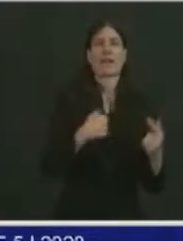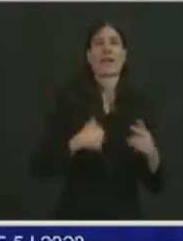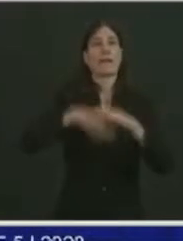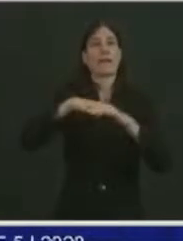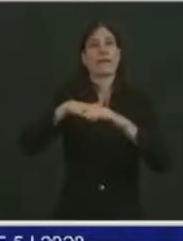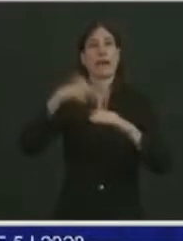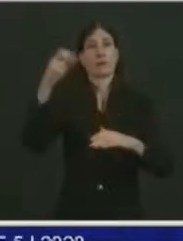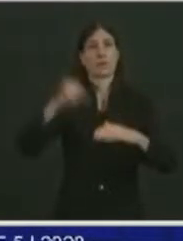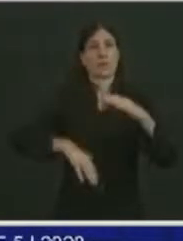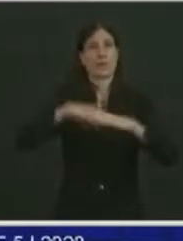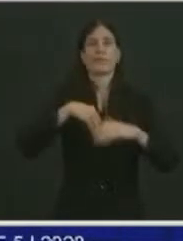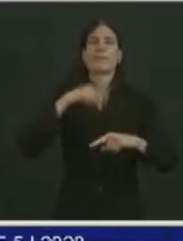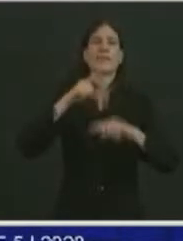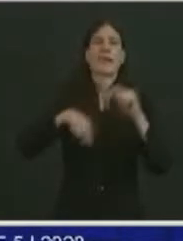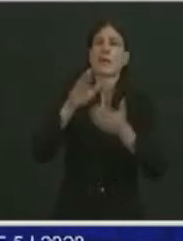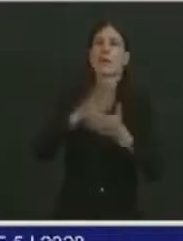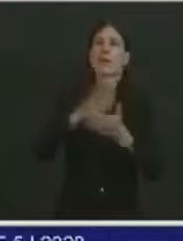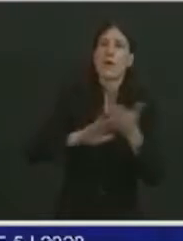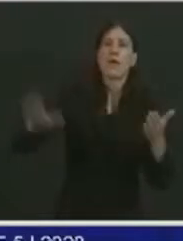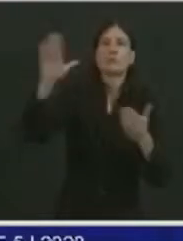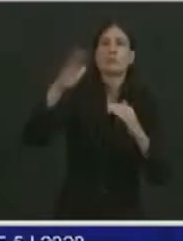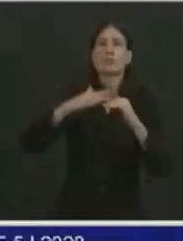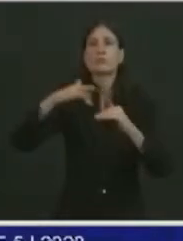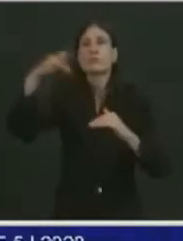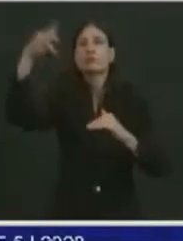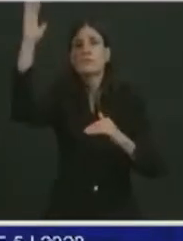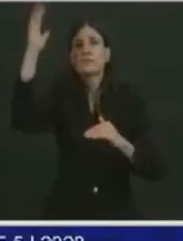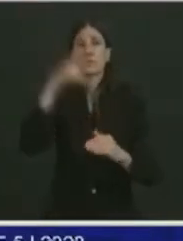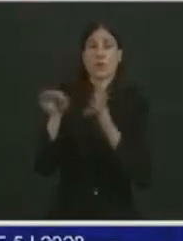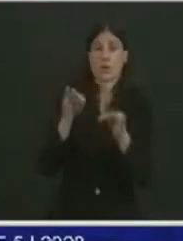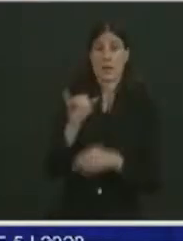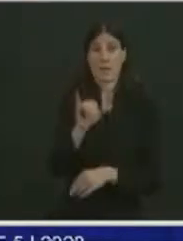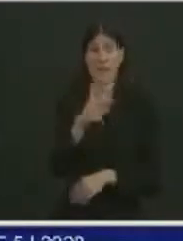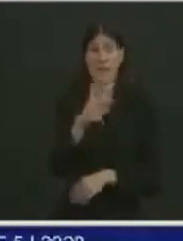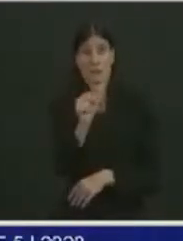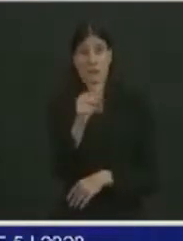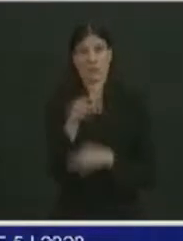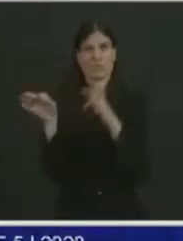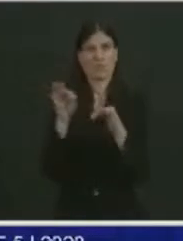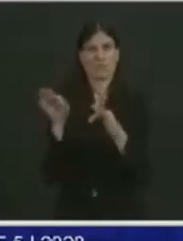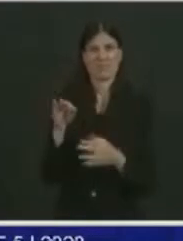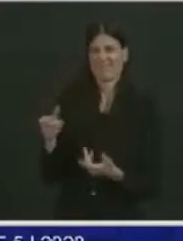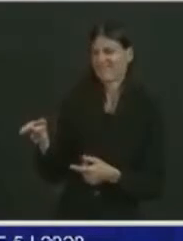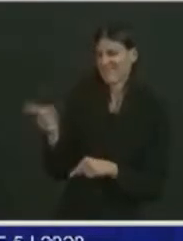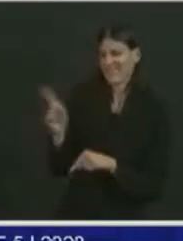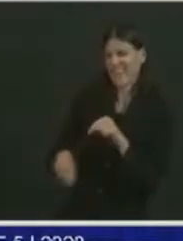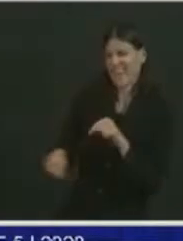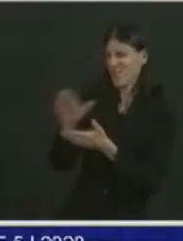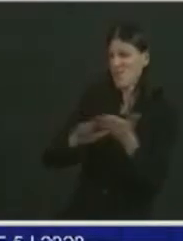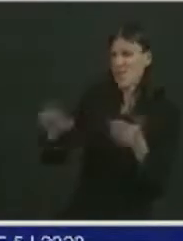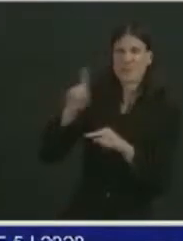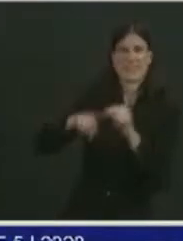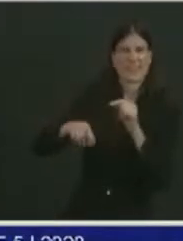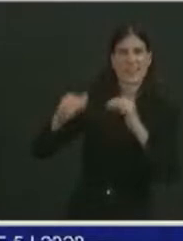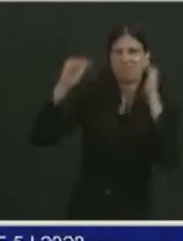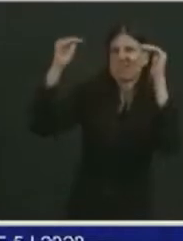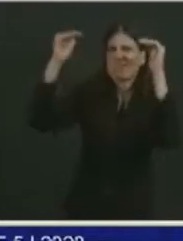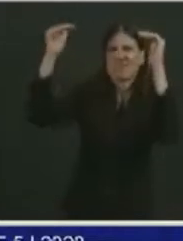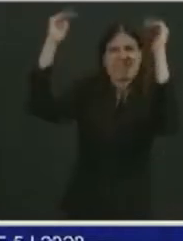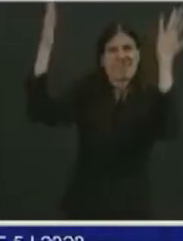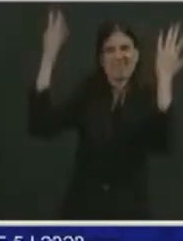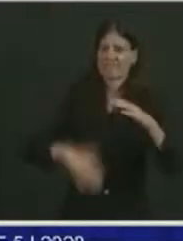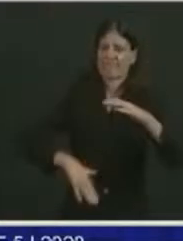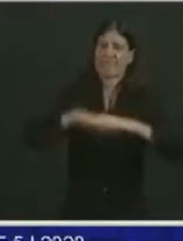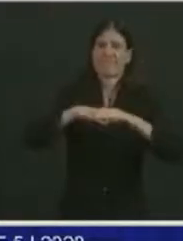not be allowed to go to college. The high school she went to only allowed for certain